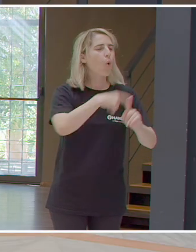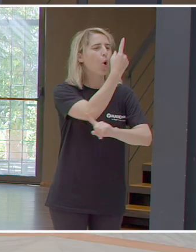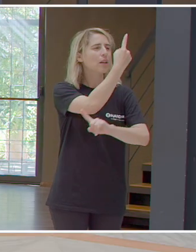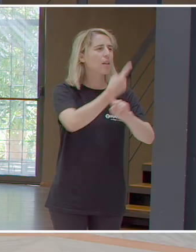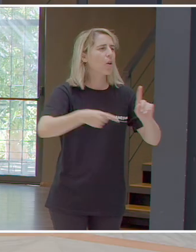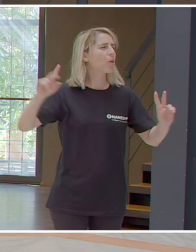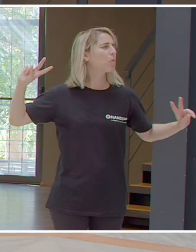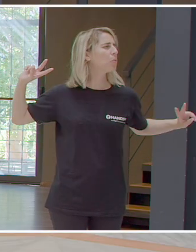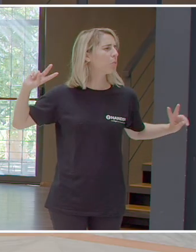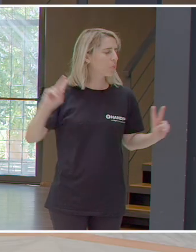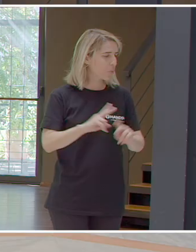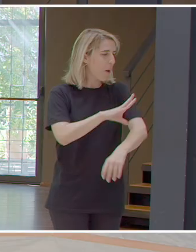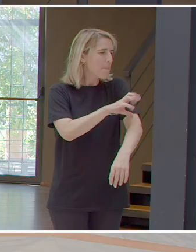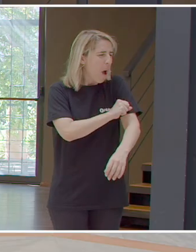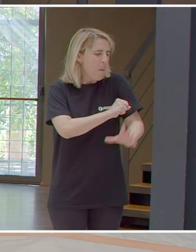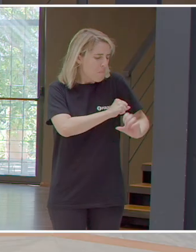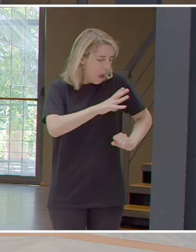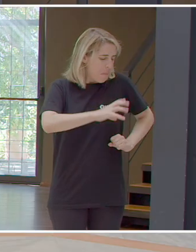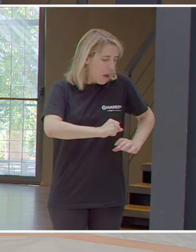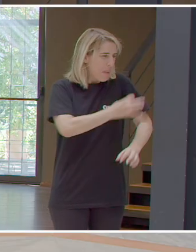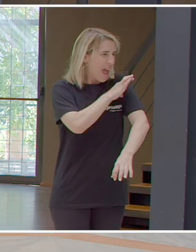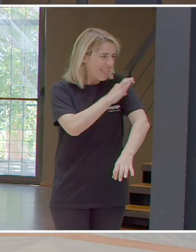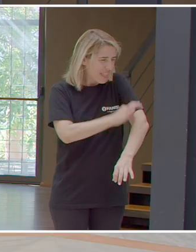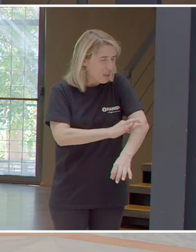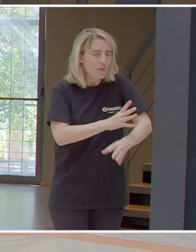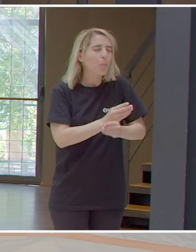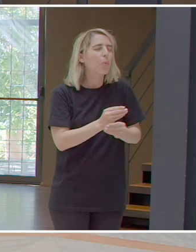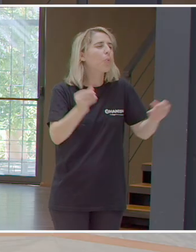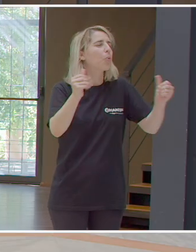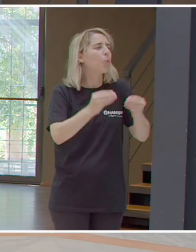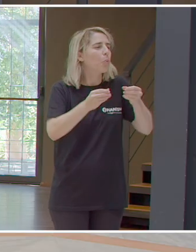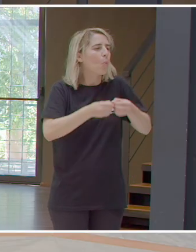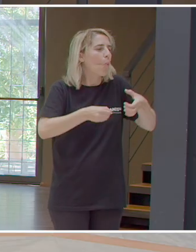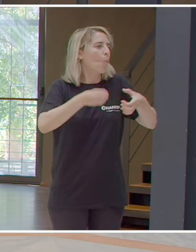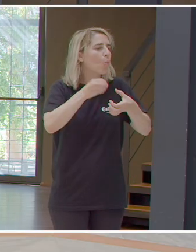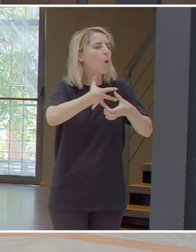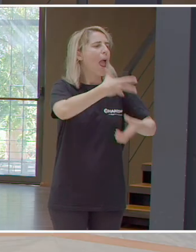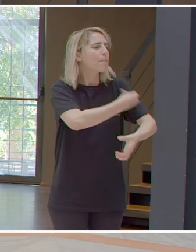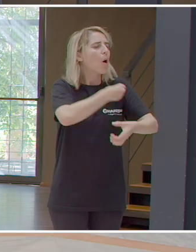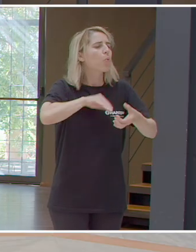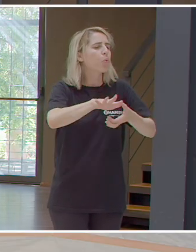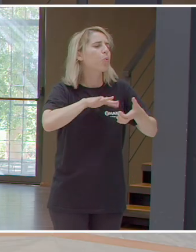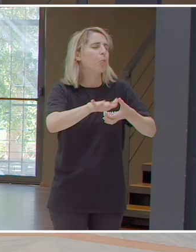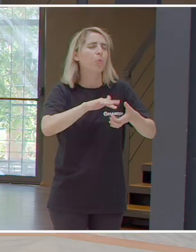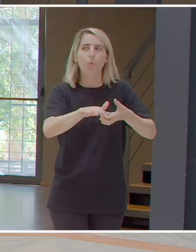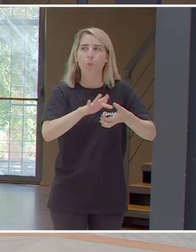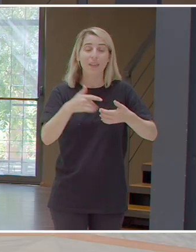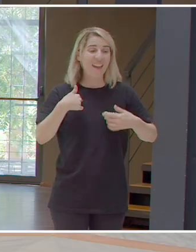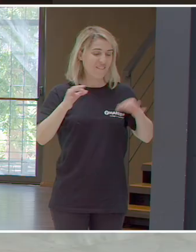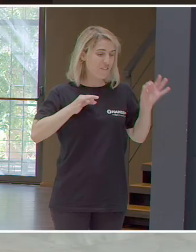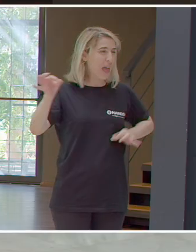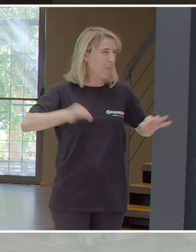diet, clearing the plaques that are the reason for the obstruction, and reducing the inflammation in your